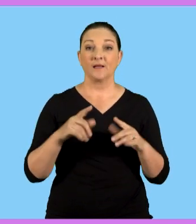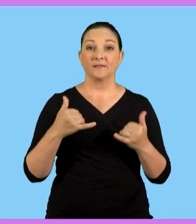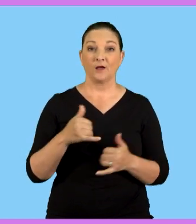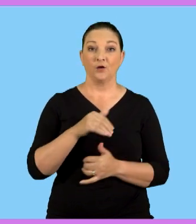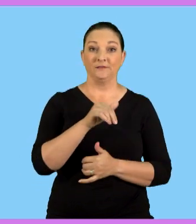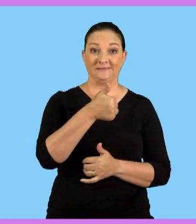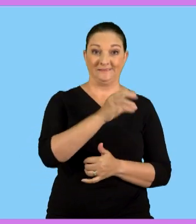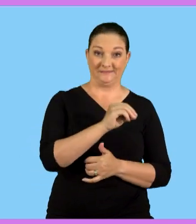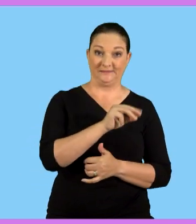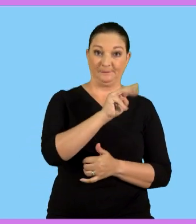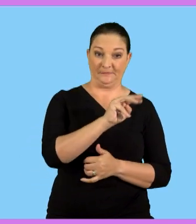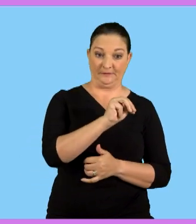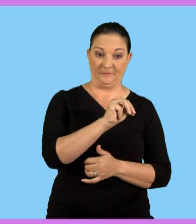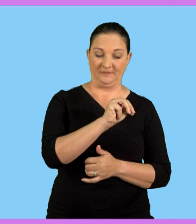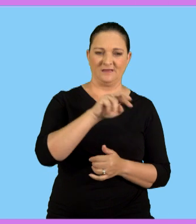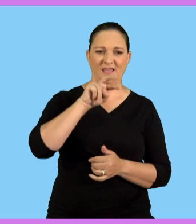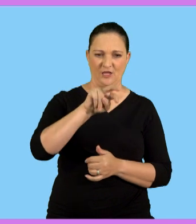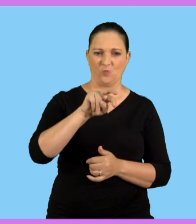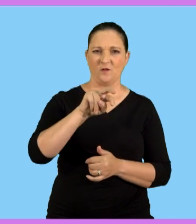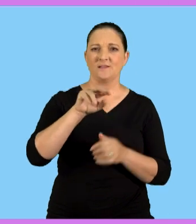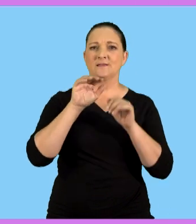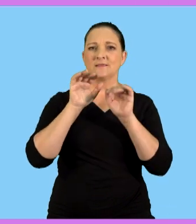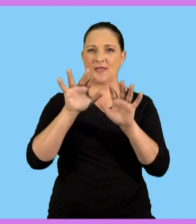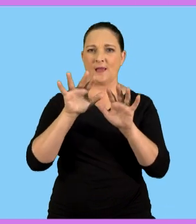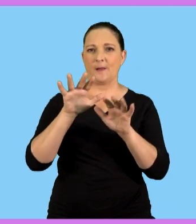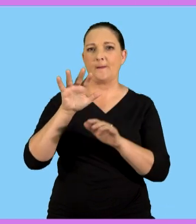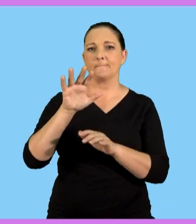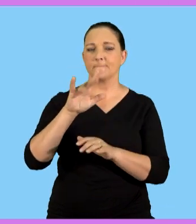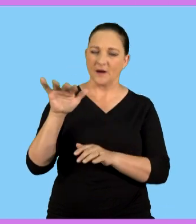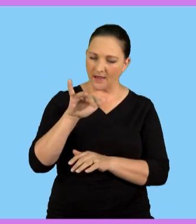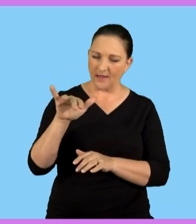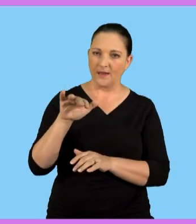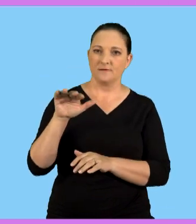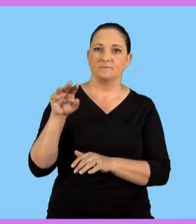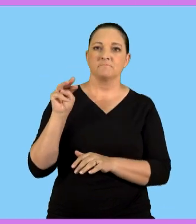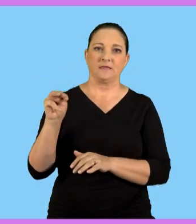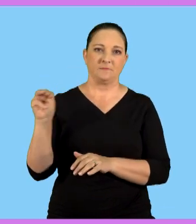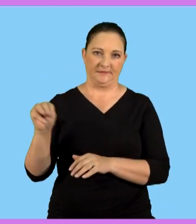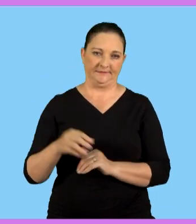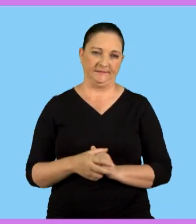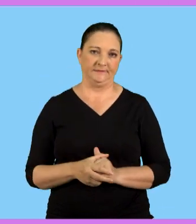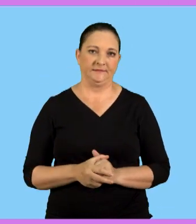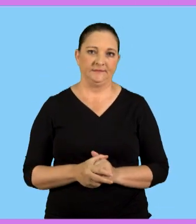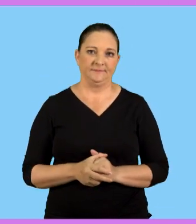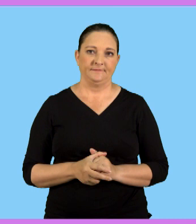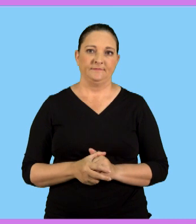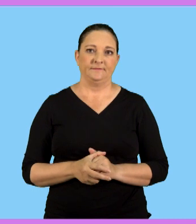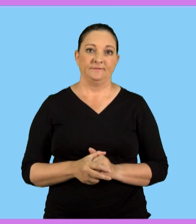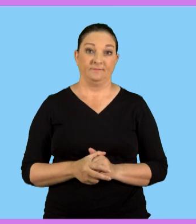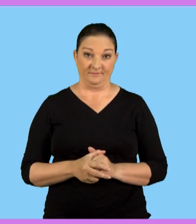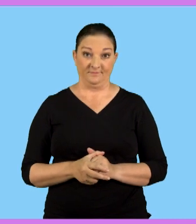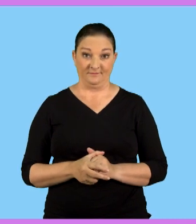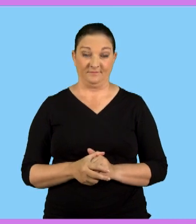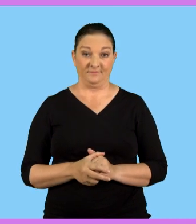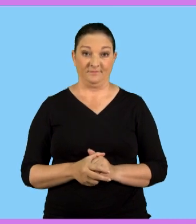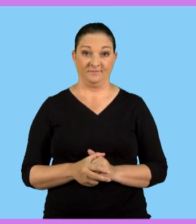10 million. Okay, sorry, there must be millimeters, 10 million millimeters. Right,